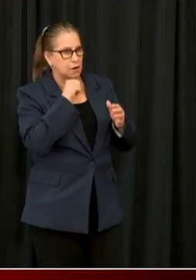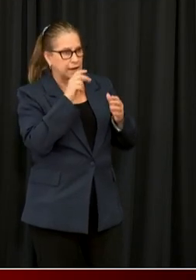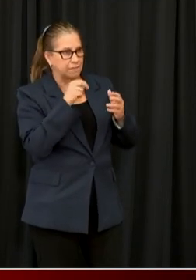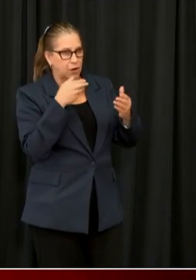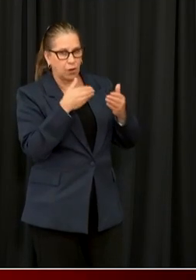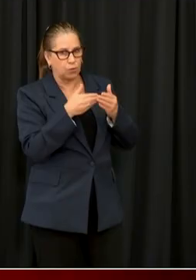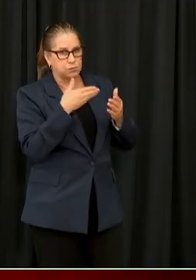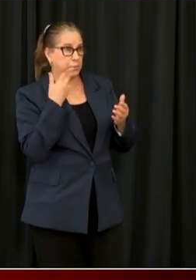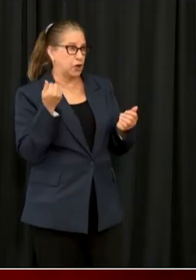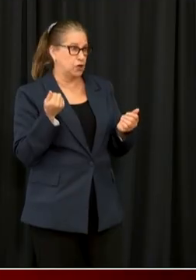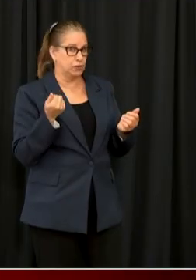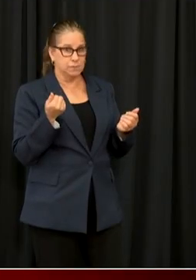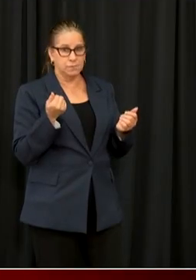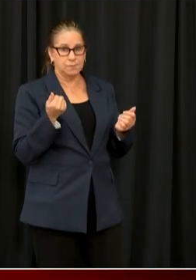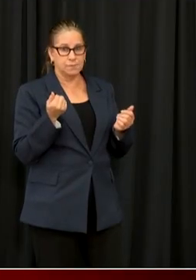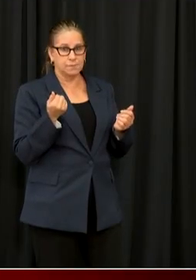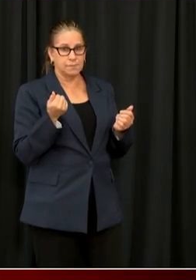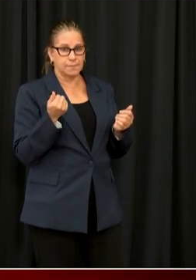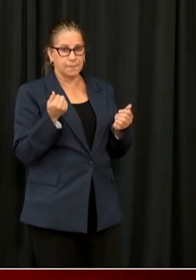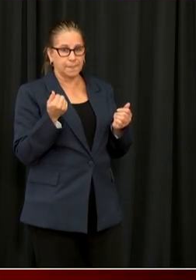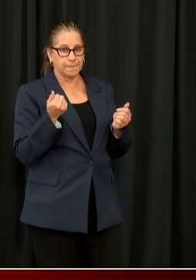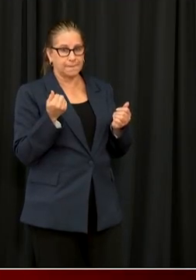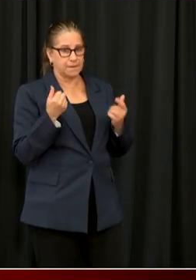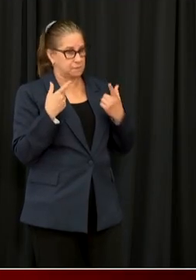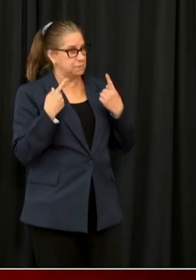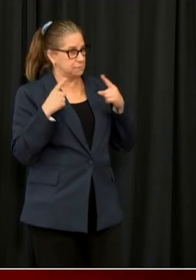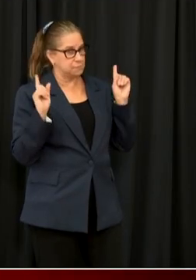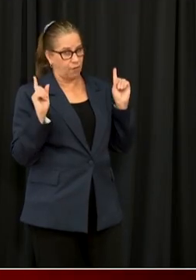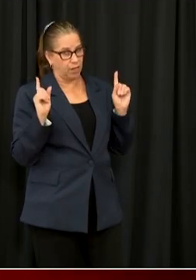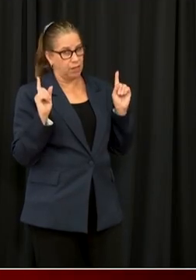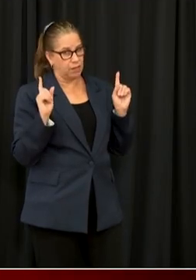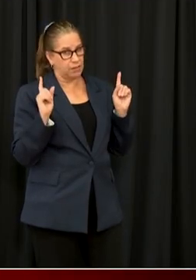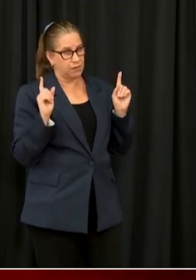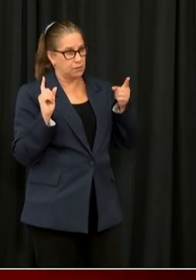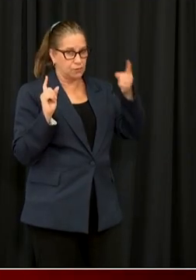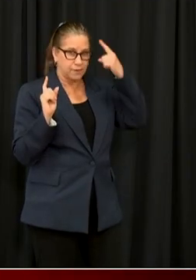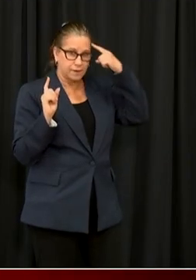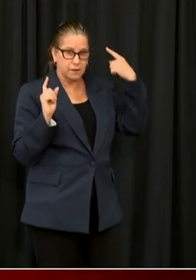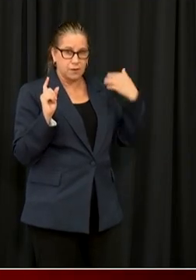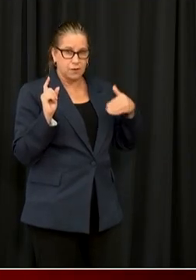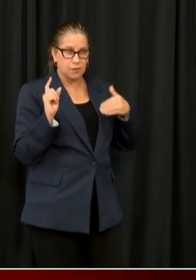a success based on what you've asked the district residents to do?